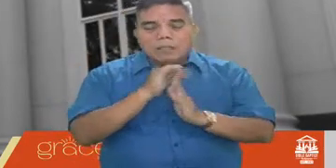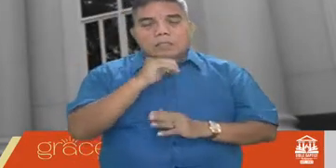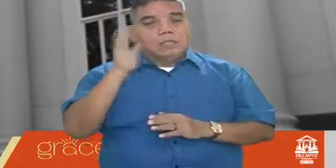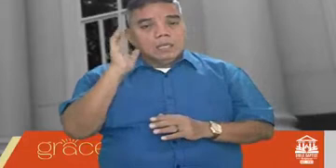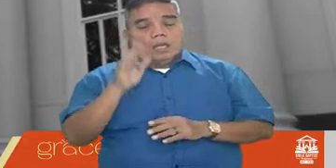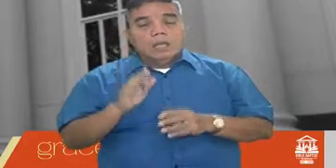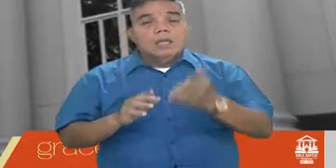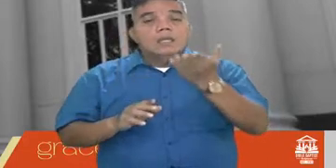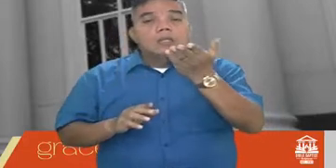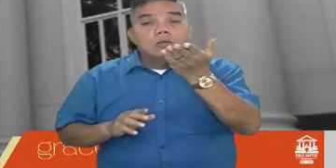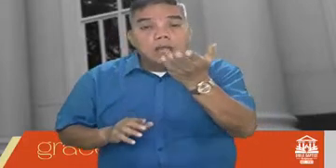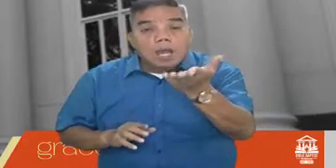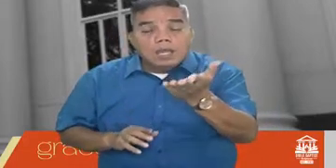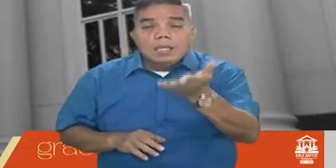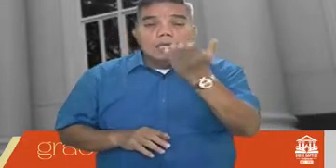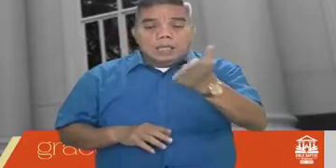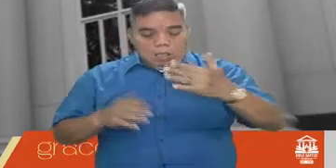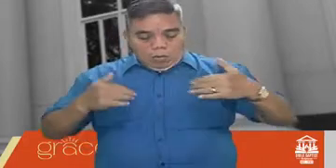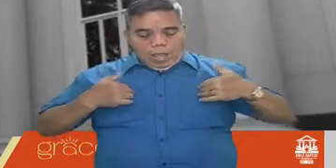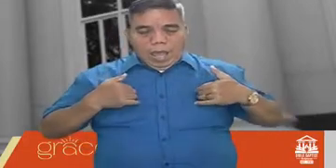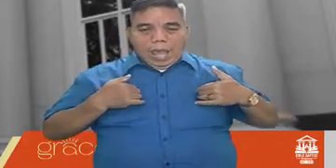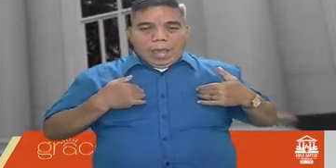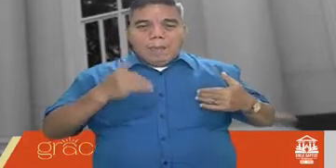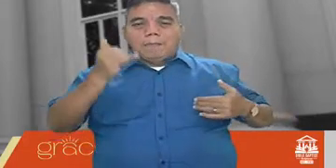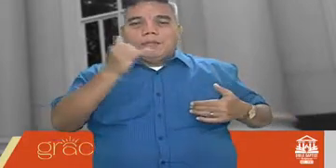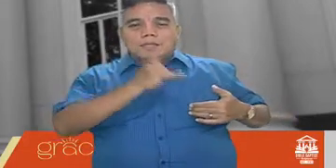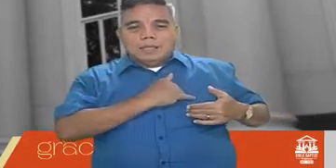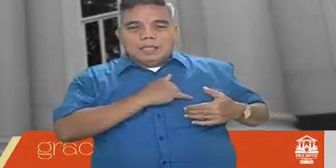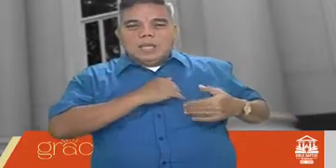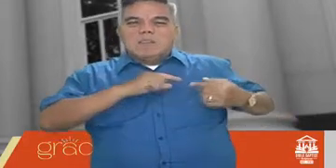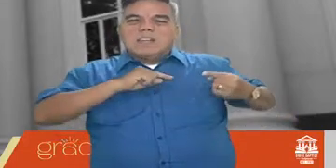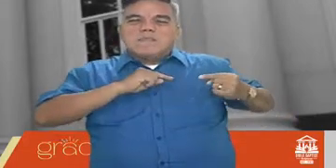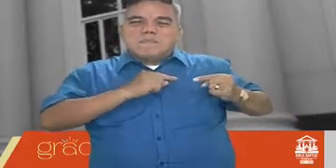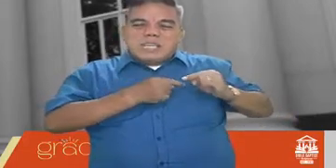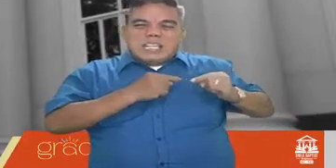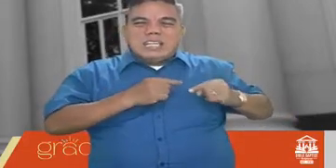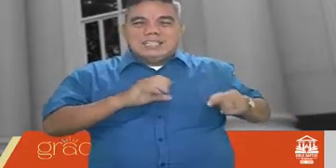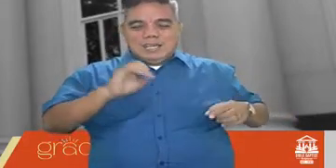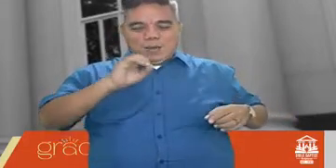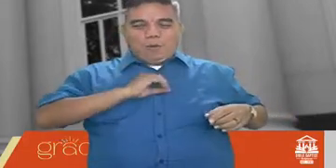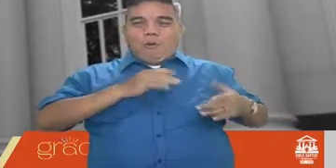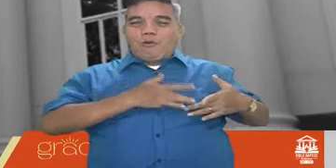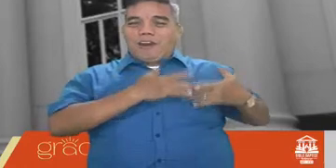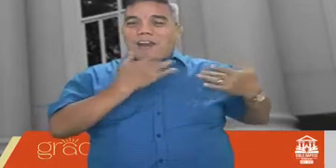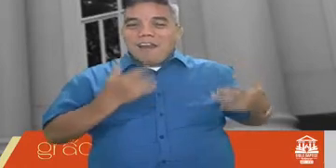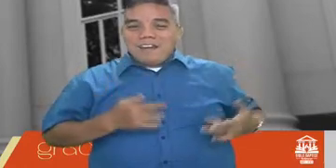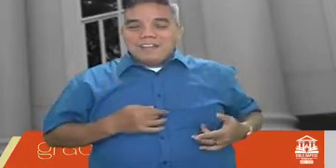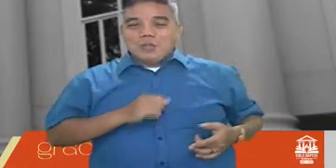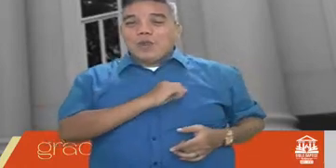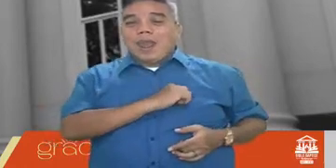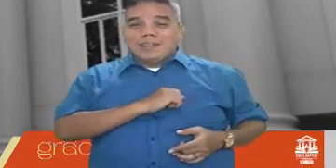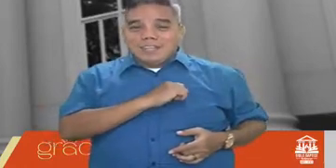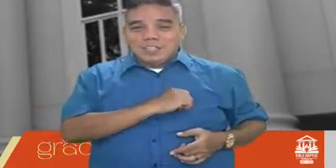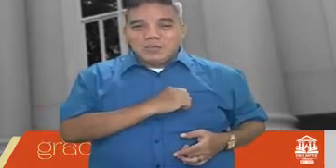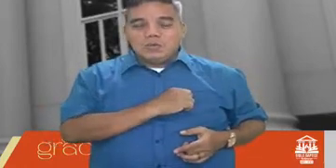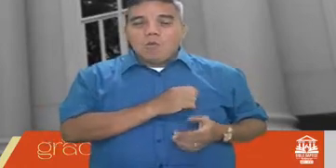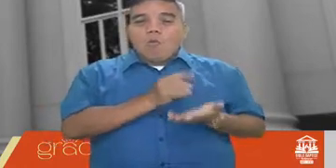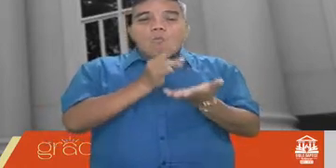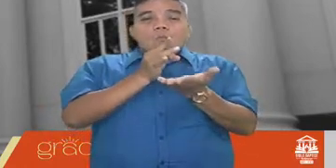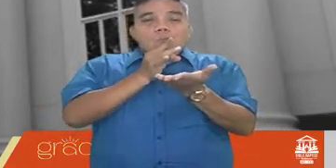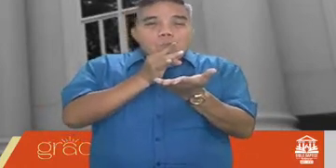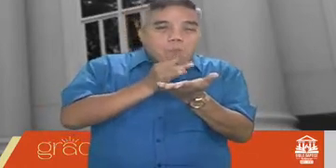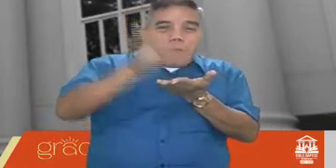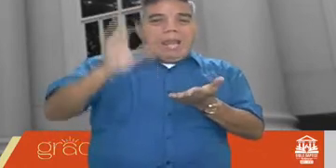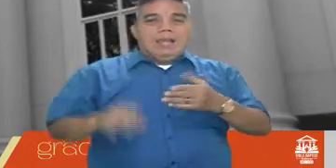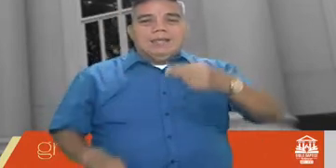paminawon. Di ay nag-entertain da ita, nag-harbor da ita og bitterness atong kasing-kasing, no? Refusing to forgive